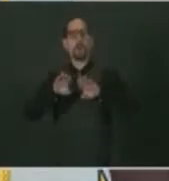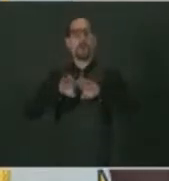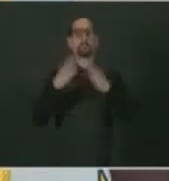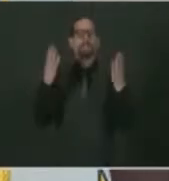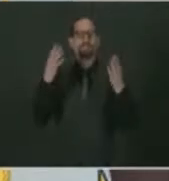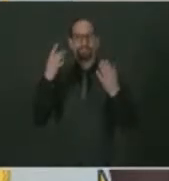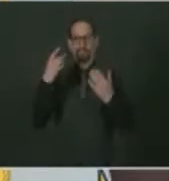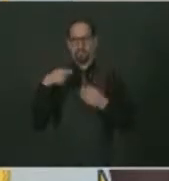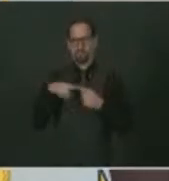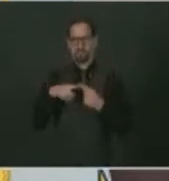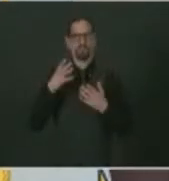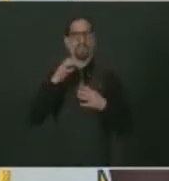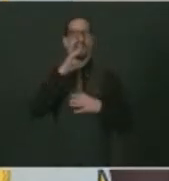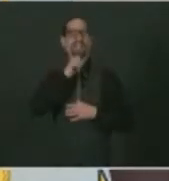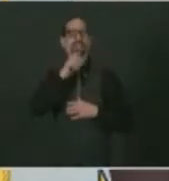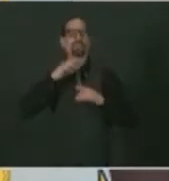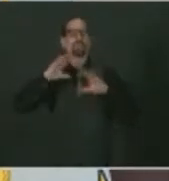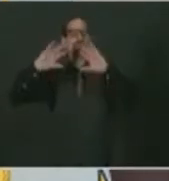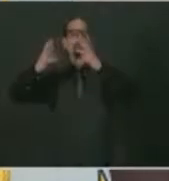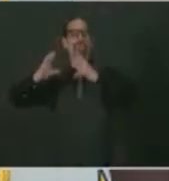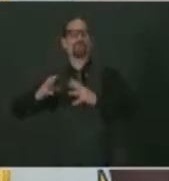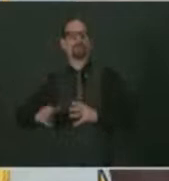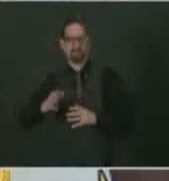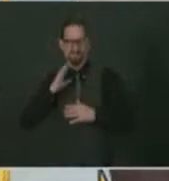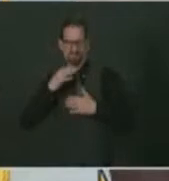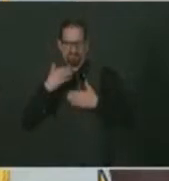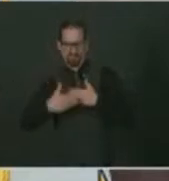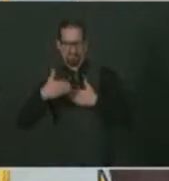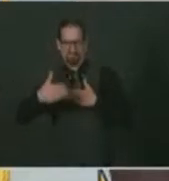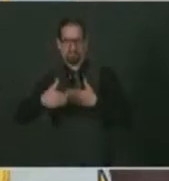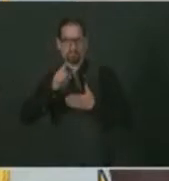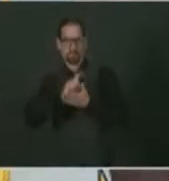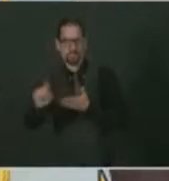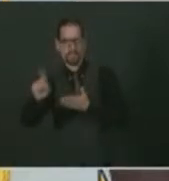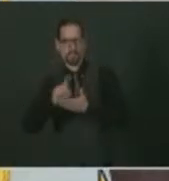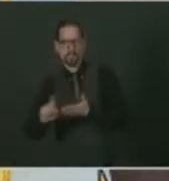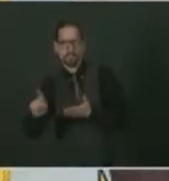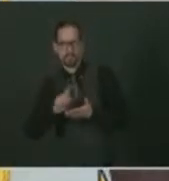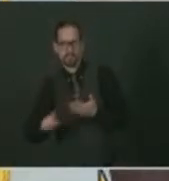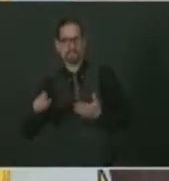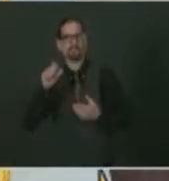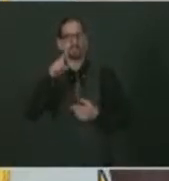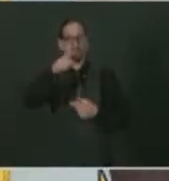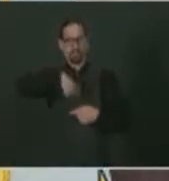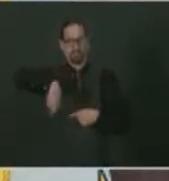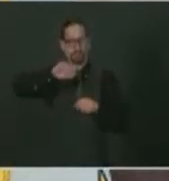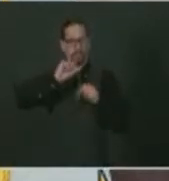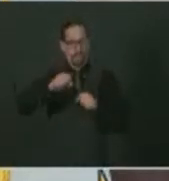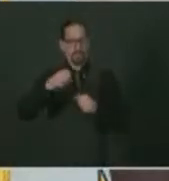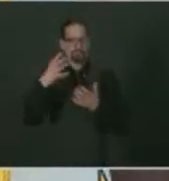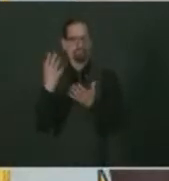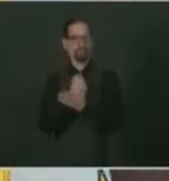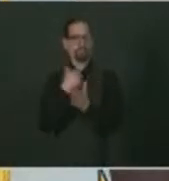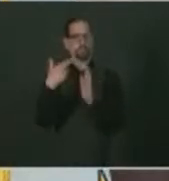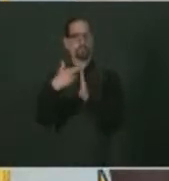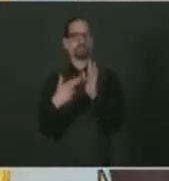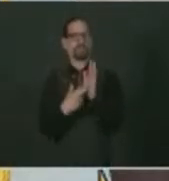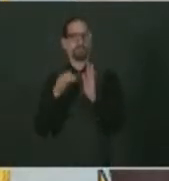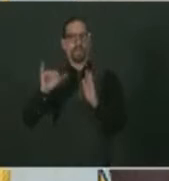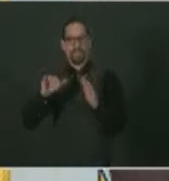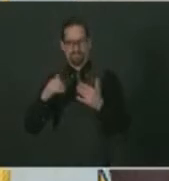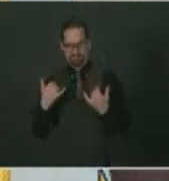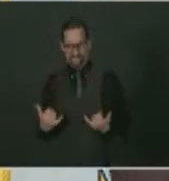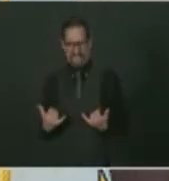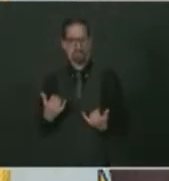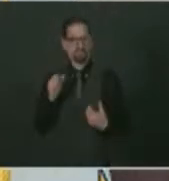the next few weeks. However, everyone can register for the vaccine interest notification list now, and you can expect